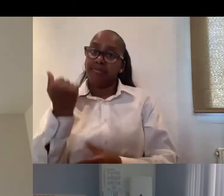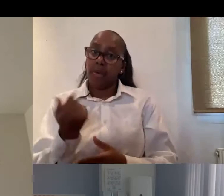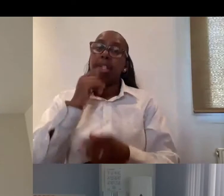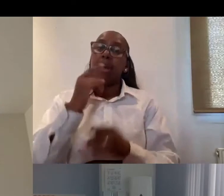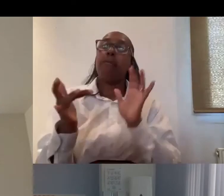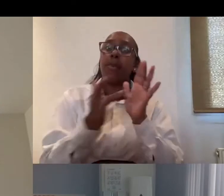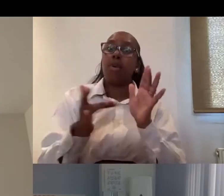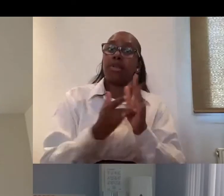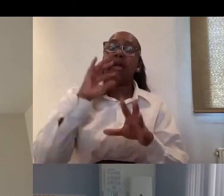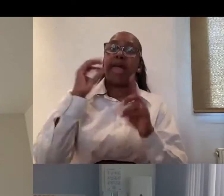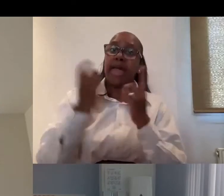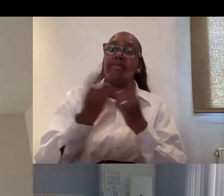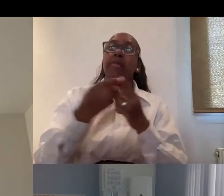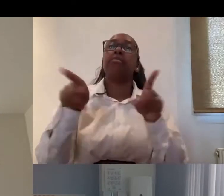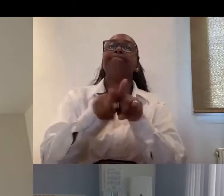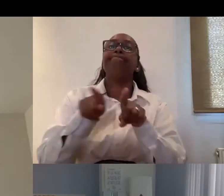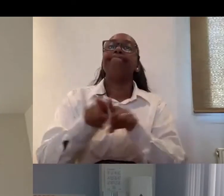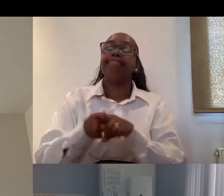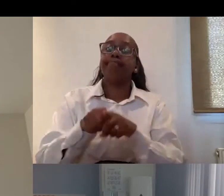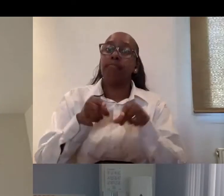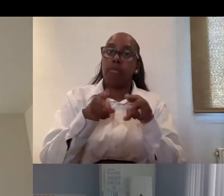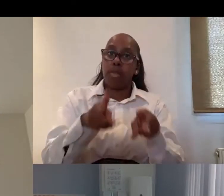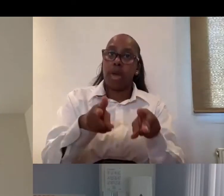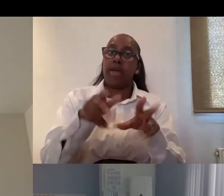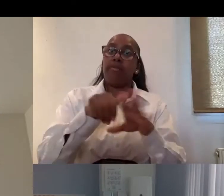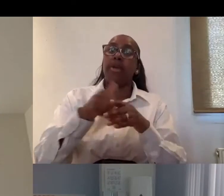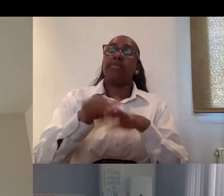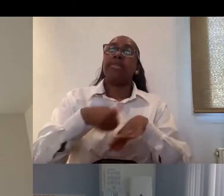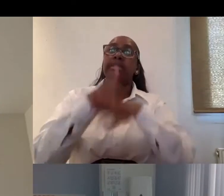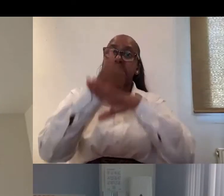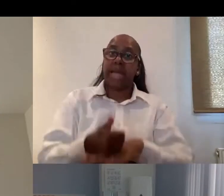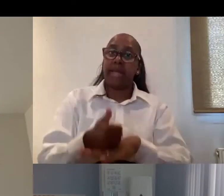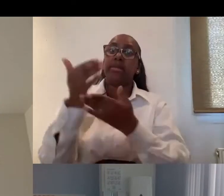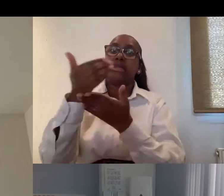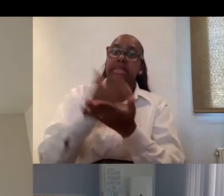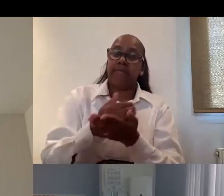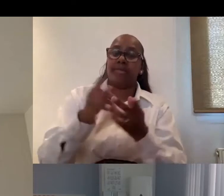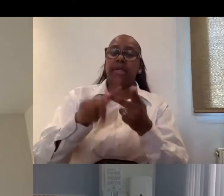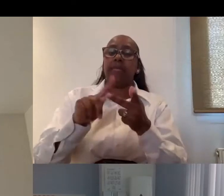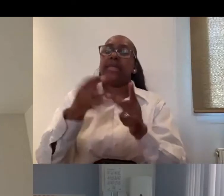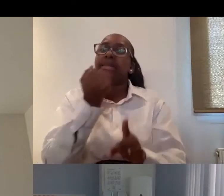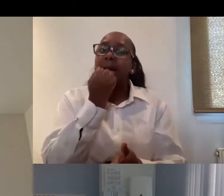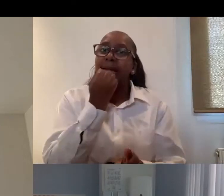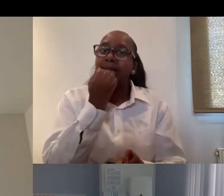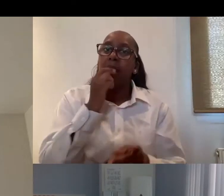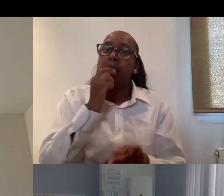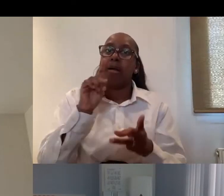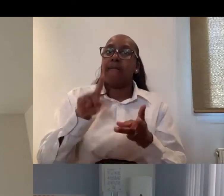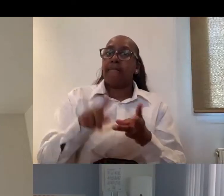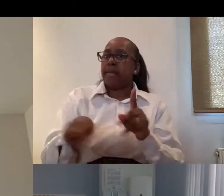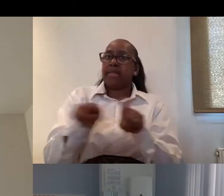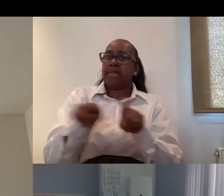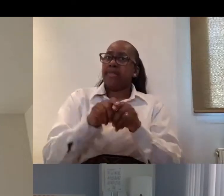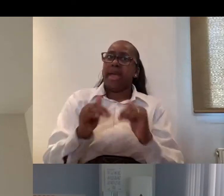important point is everything was done the same way in terms of standards of safety, in terms of the data that was looked at, and the MHRA have some